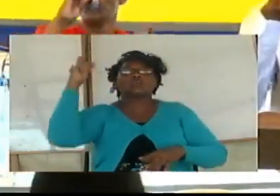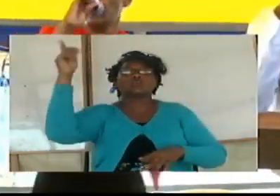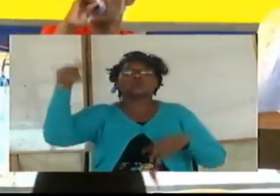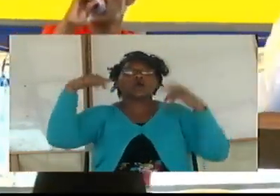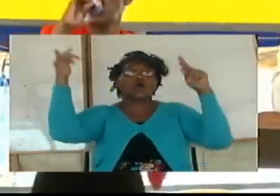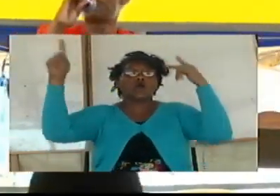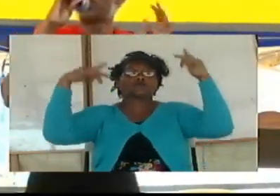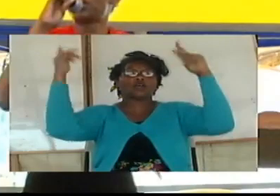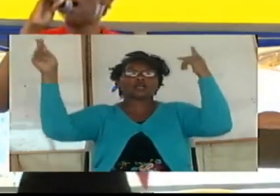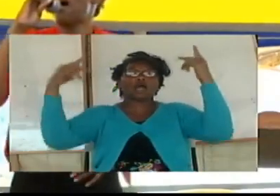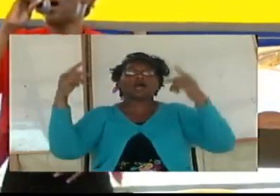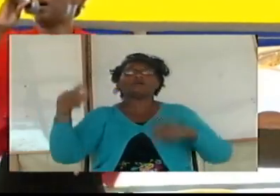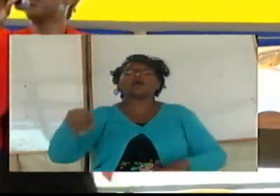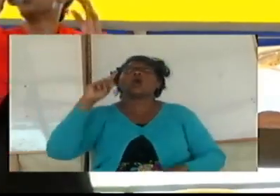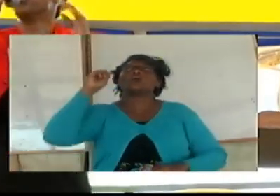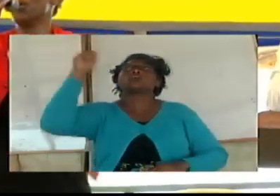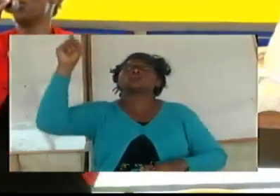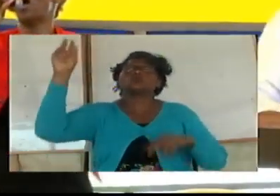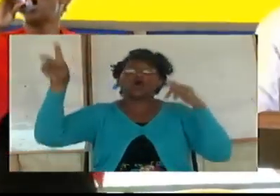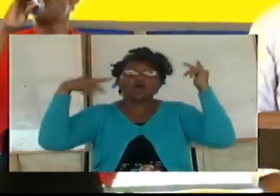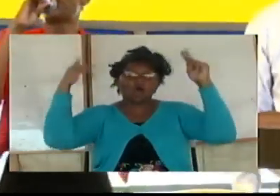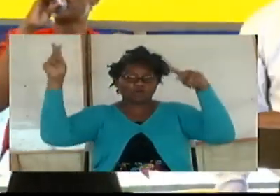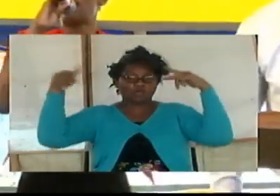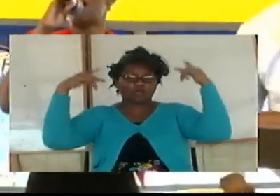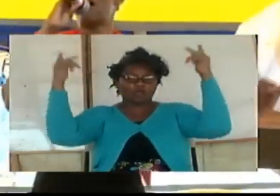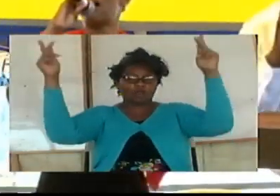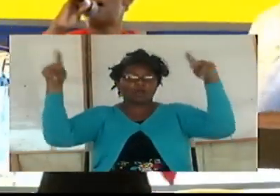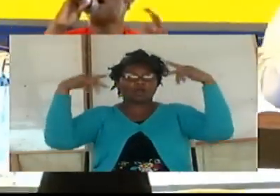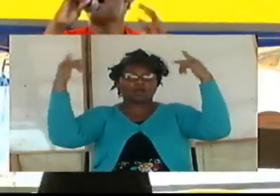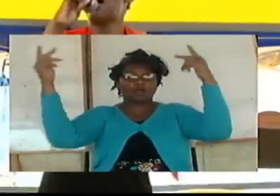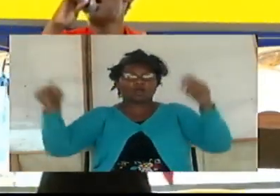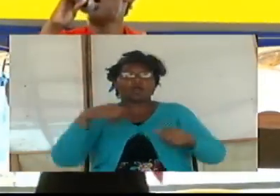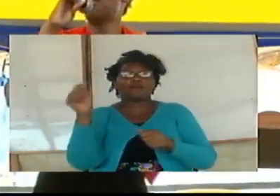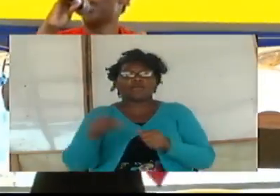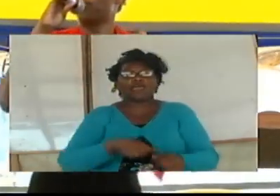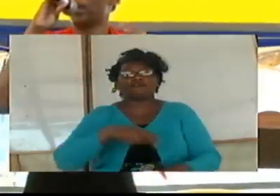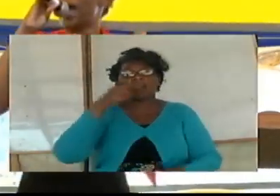Jesus' name. You will overcome.